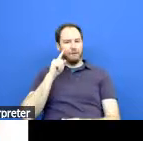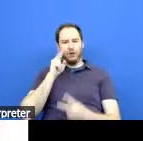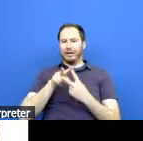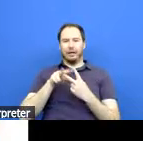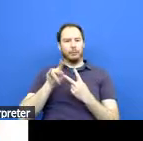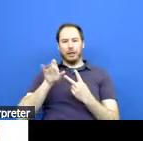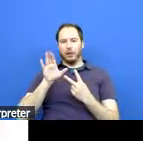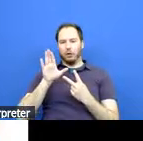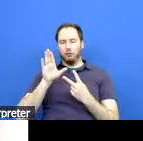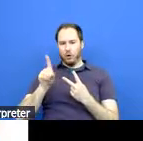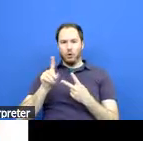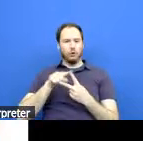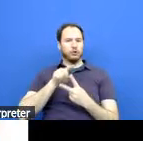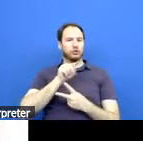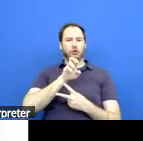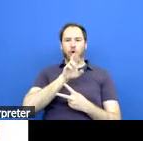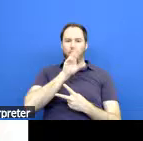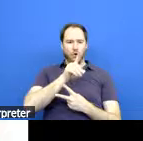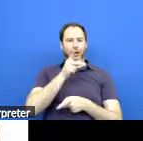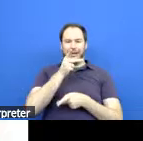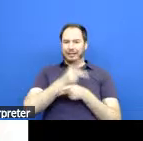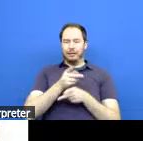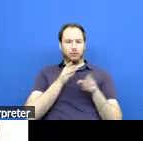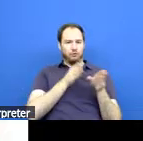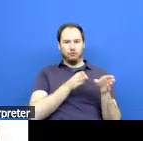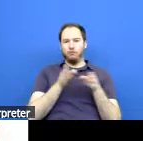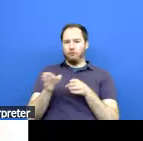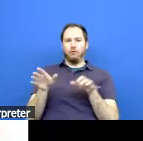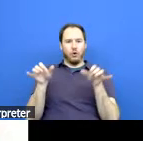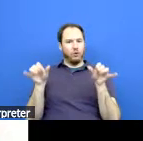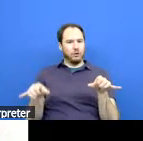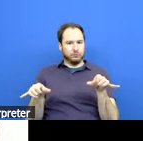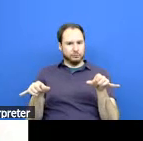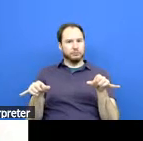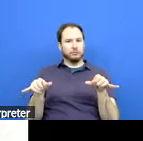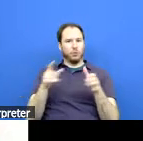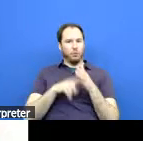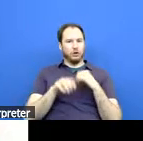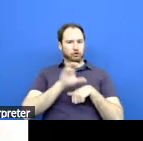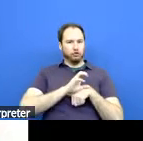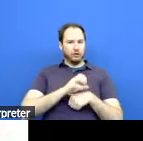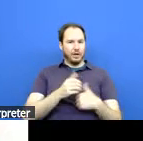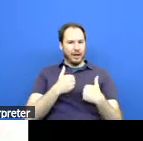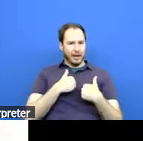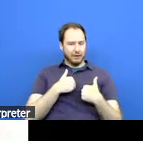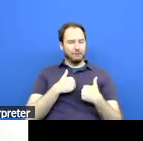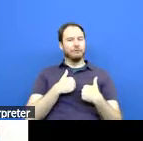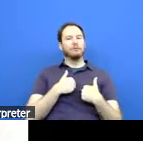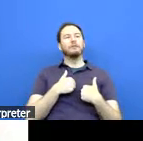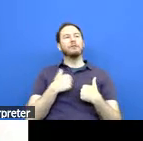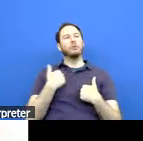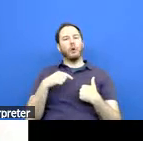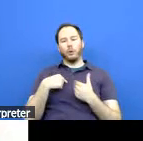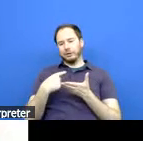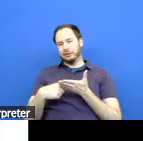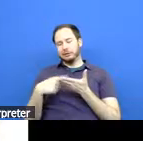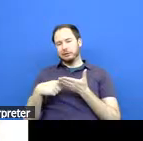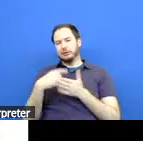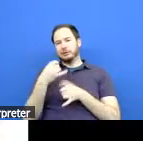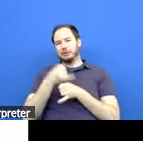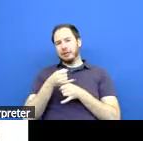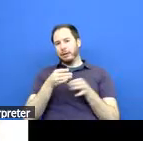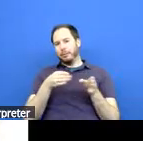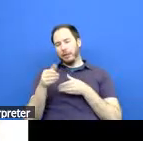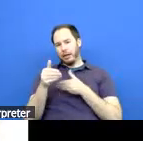Road or Stone Road. We're going to utilize the existing curb cuts that the church has. As we go through the site plan process, there may